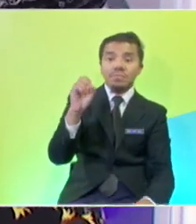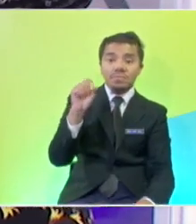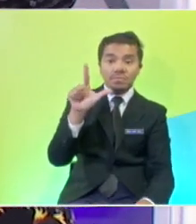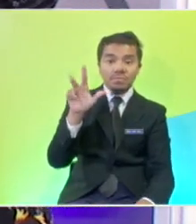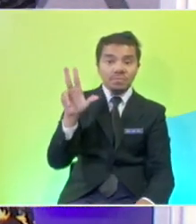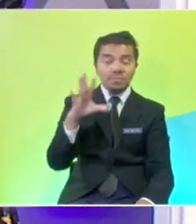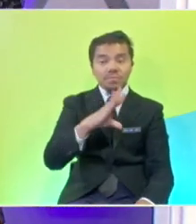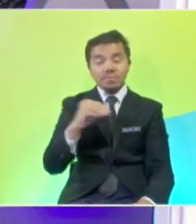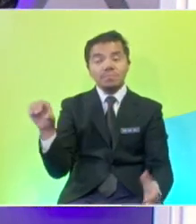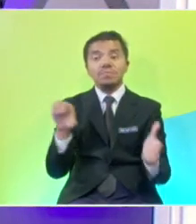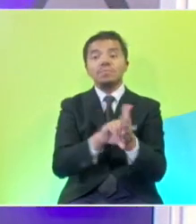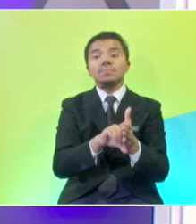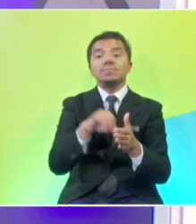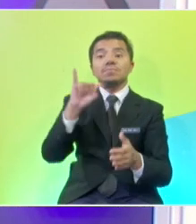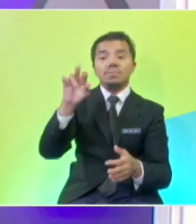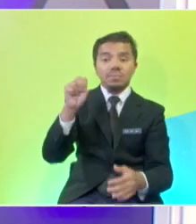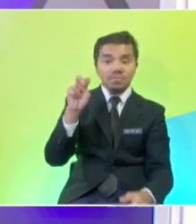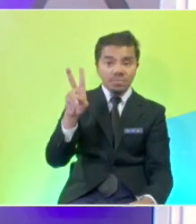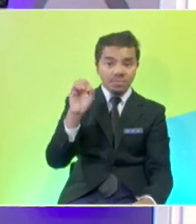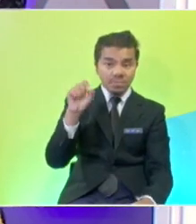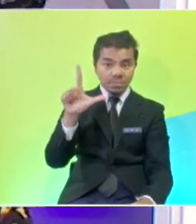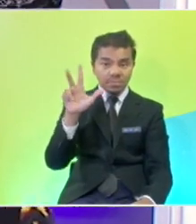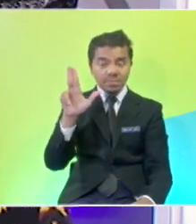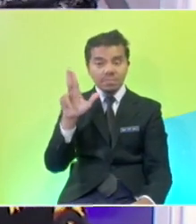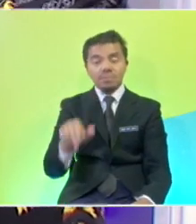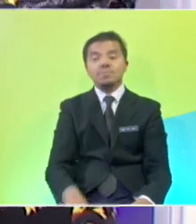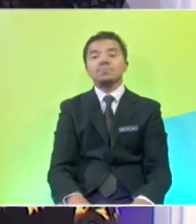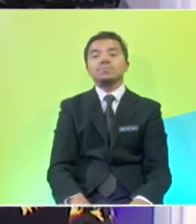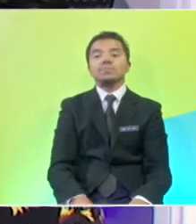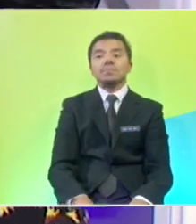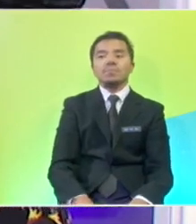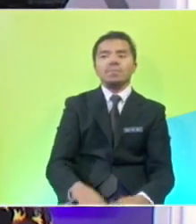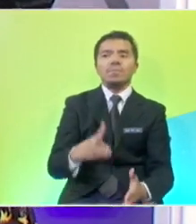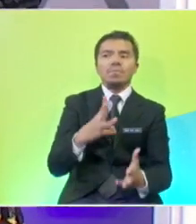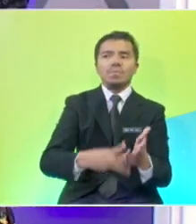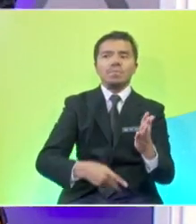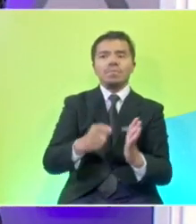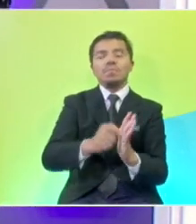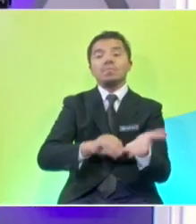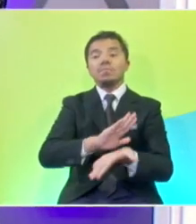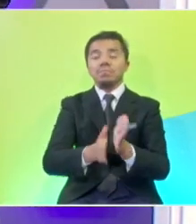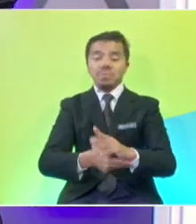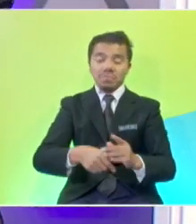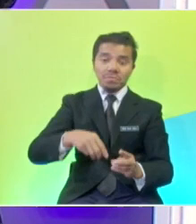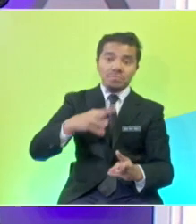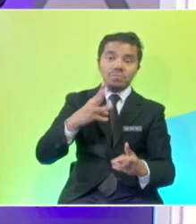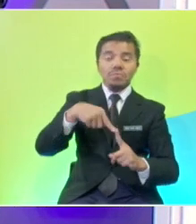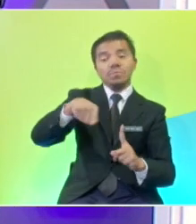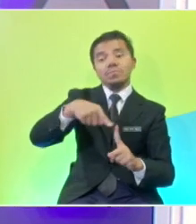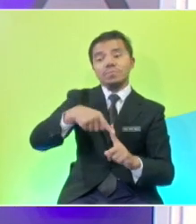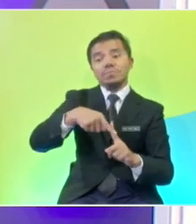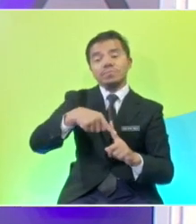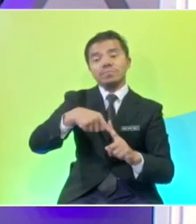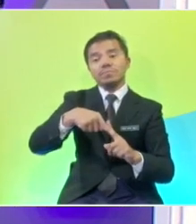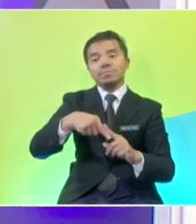have learned about what could happen when our peripheral Nervous system. Yeah, peripheral